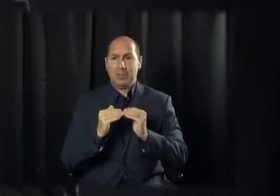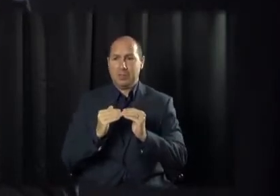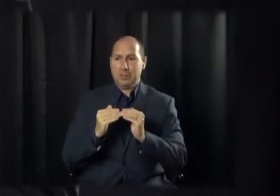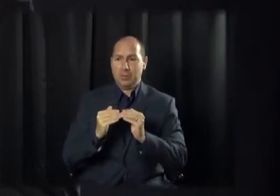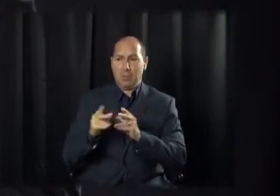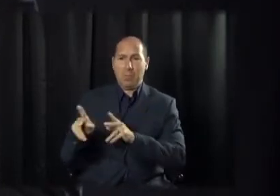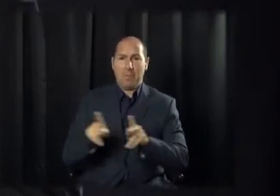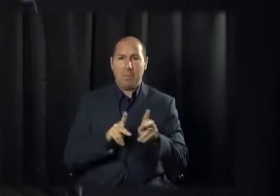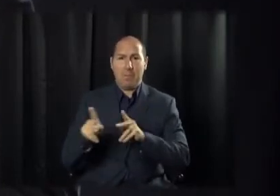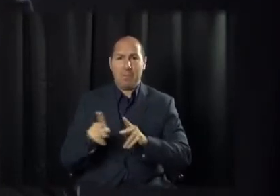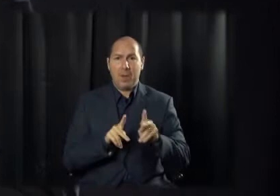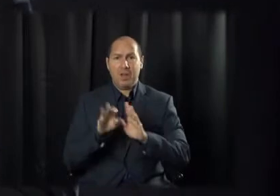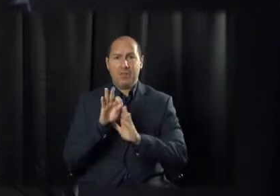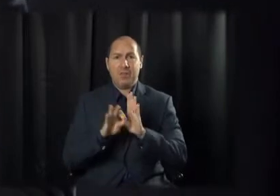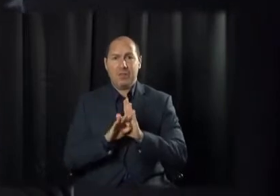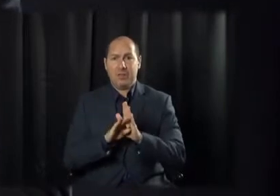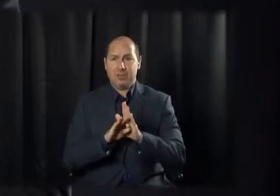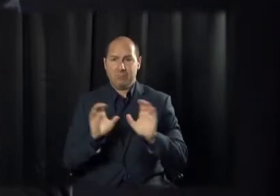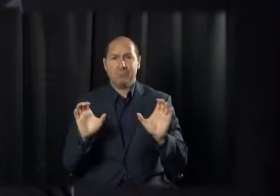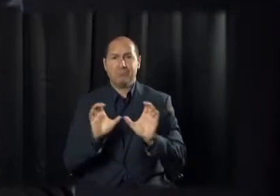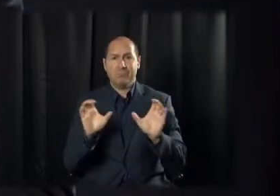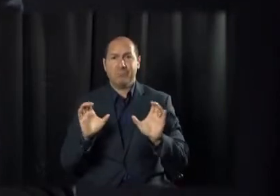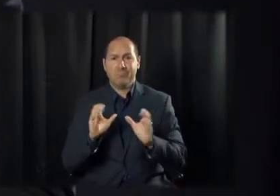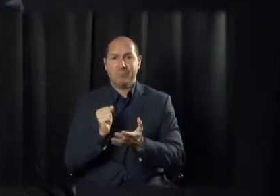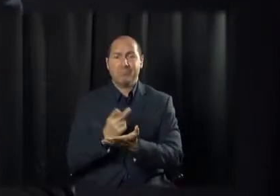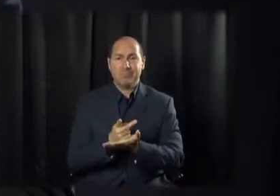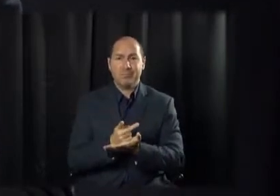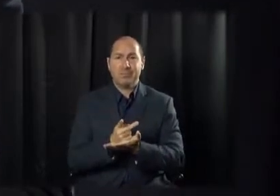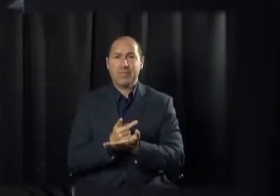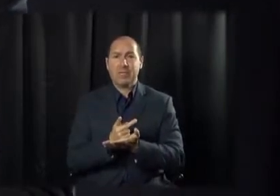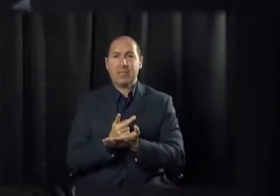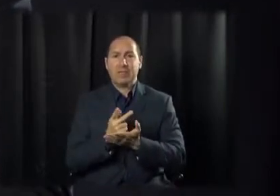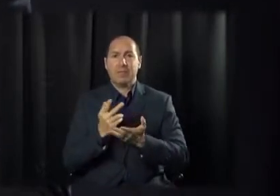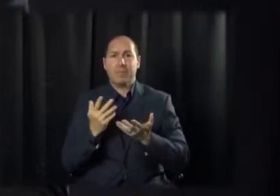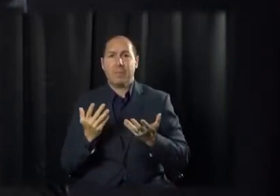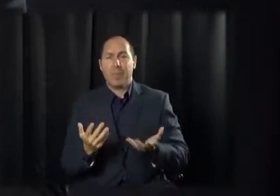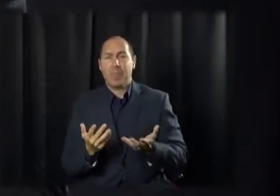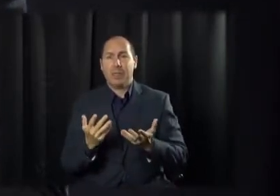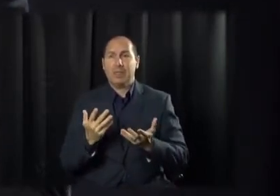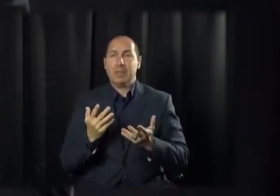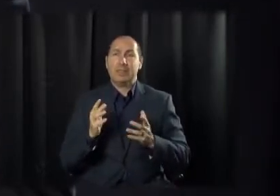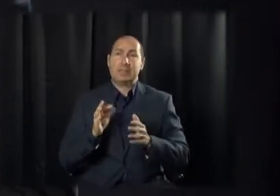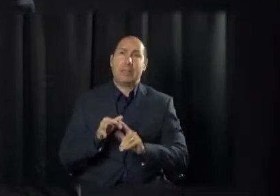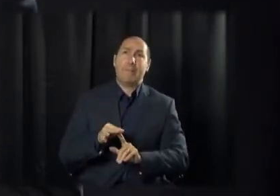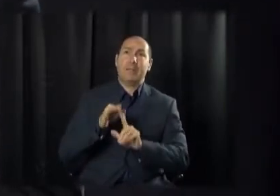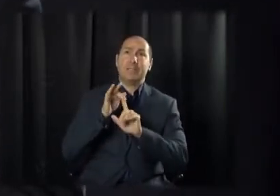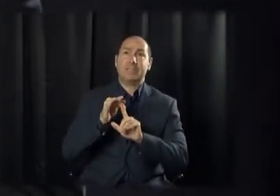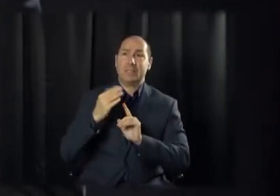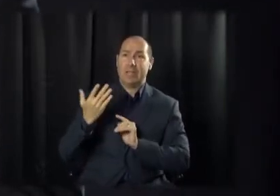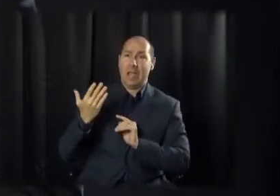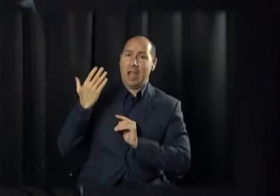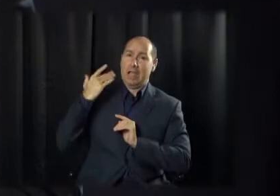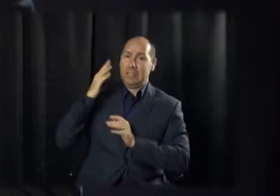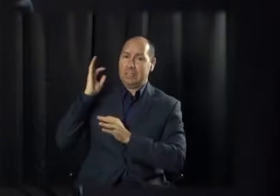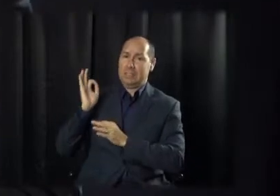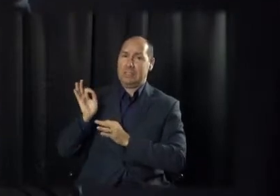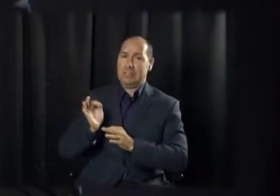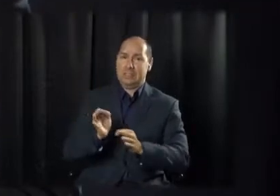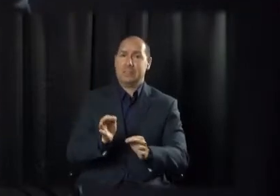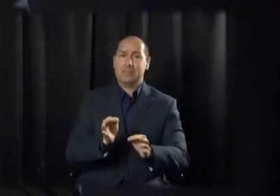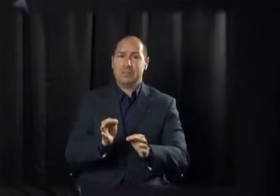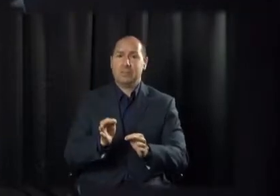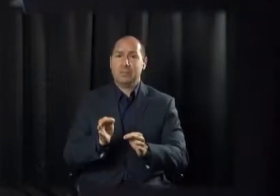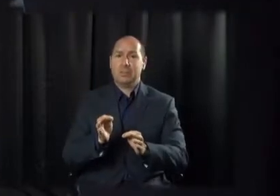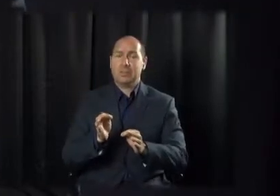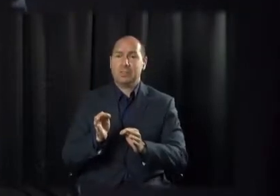balance, especially based on decisions that were made previously. This reduction